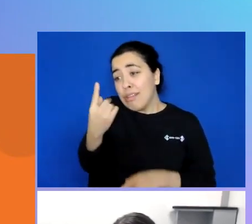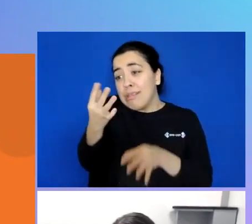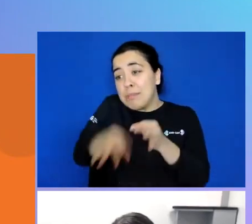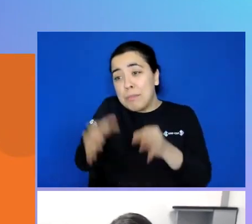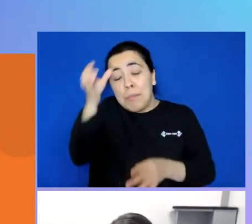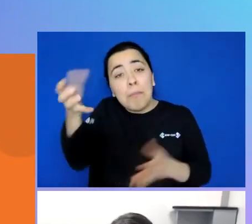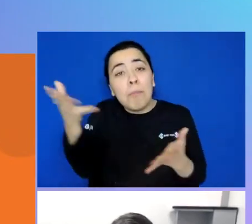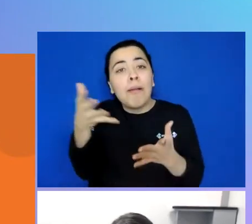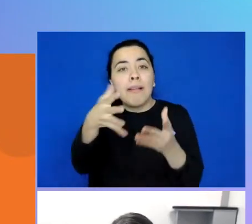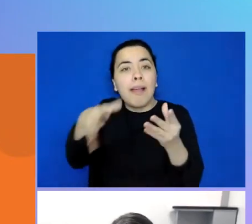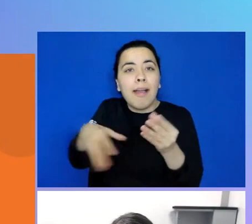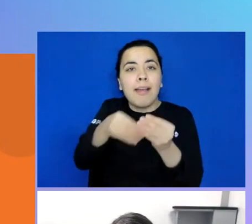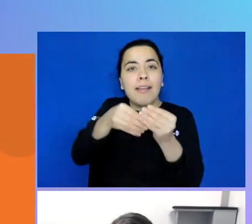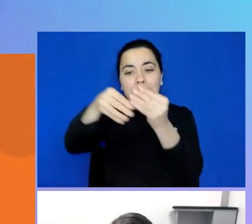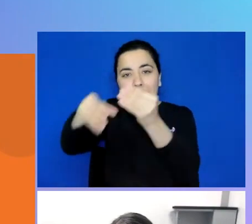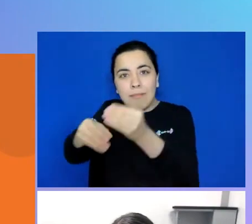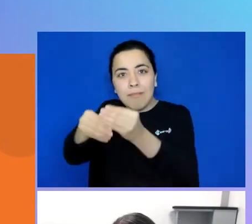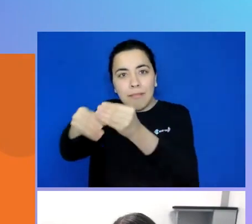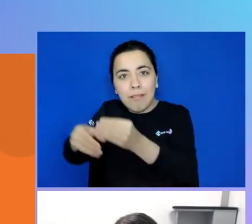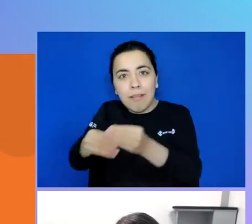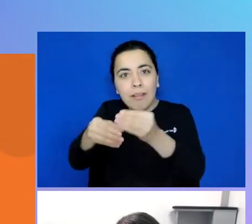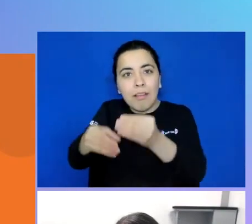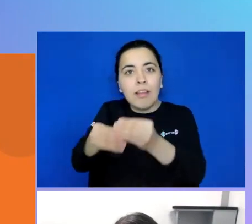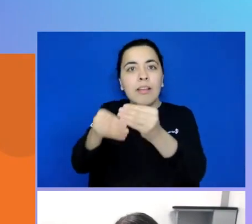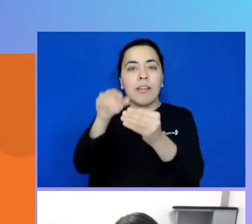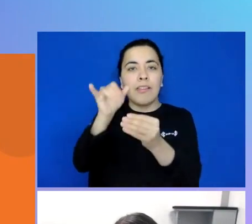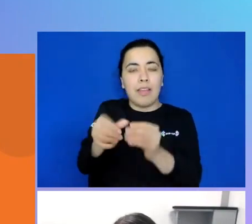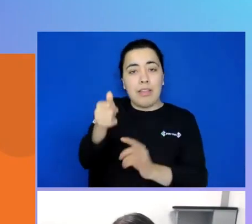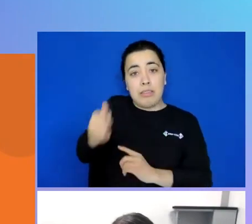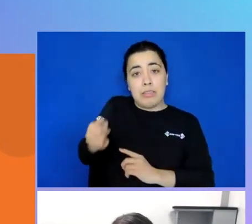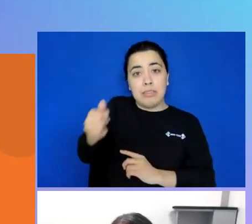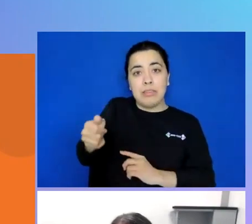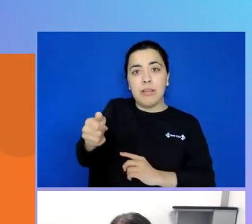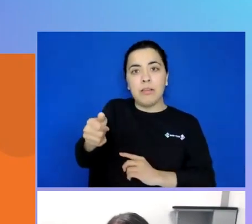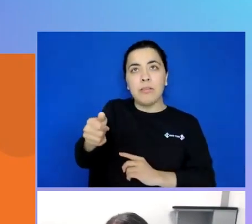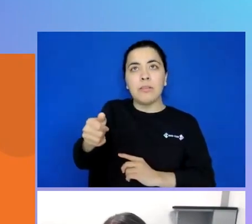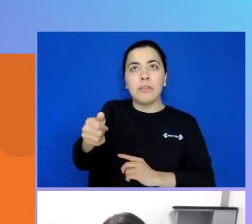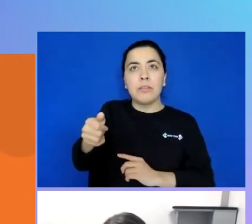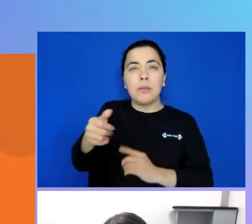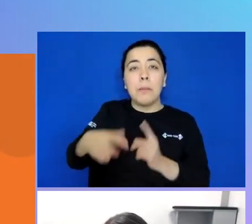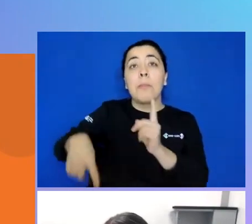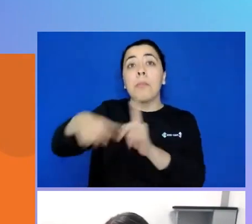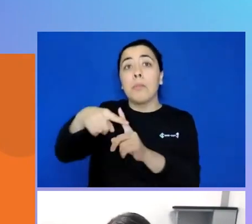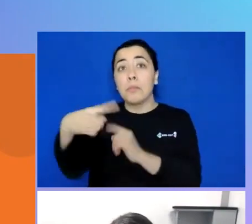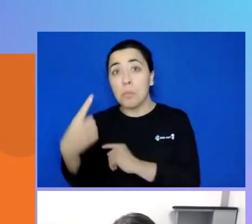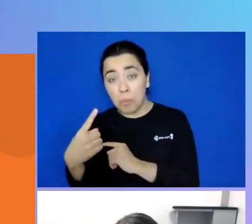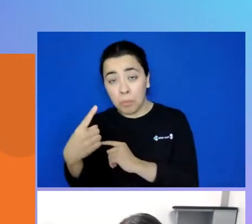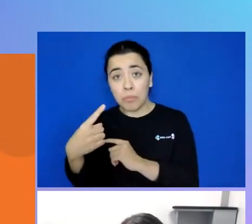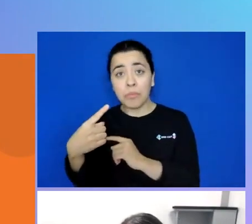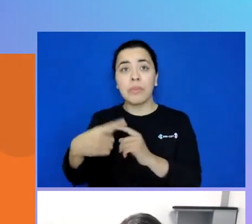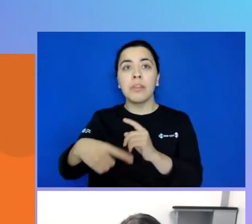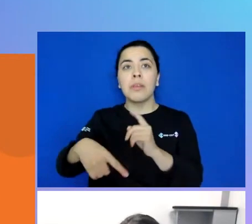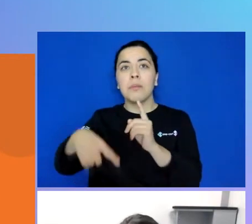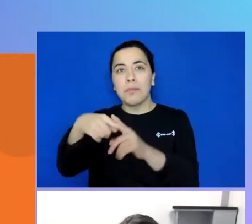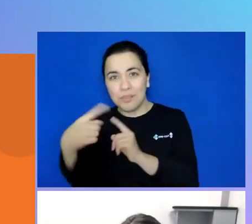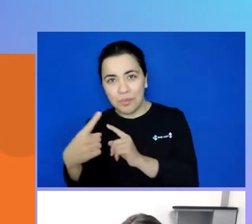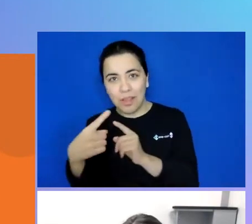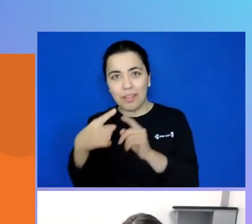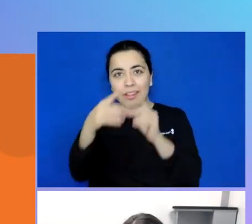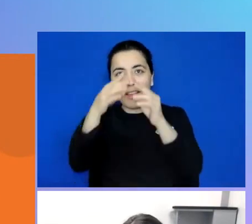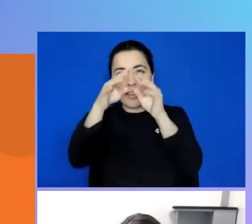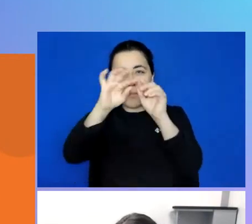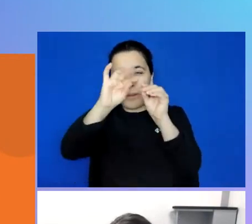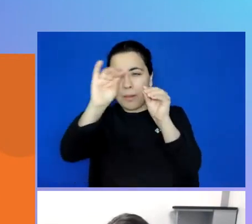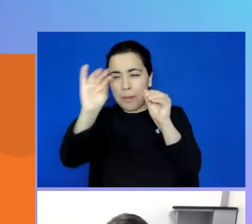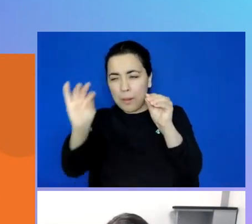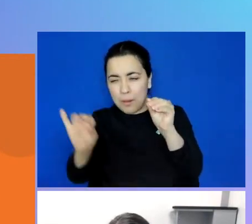something onto itself, adding something onto itself +1, how do we continue to build a bigger